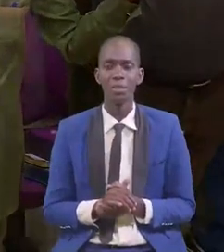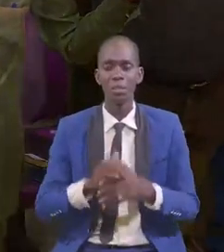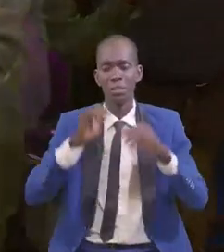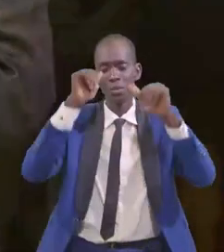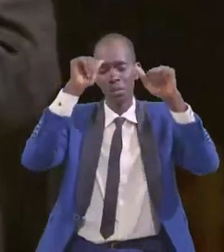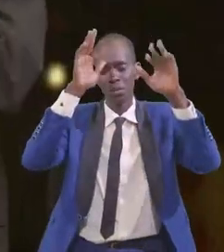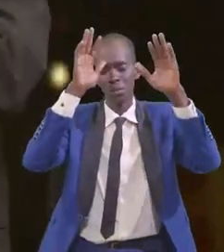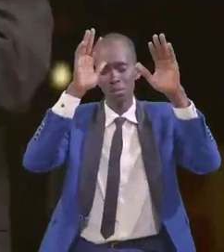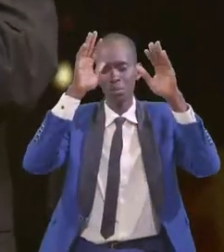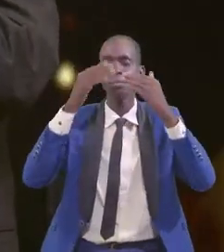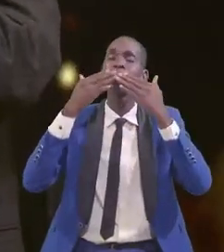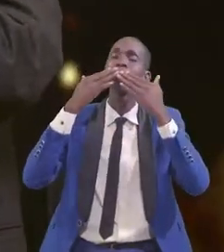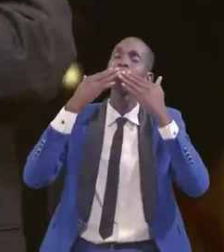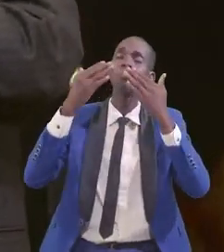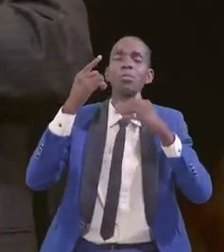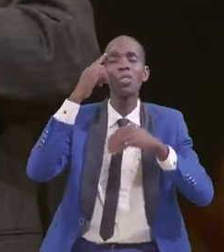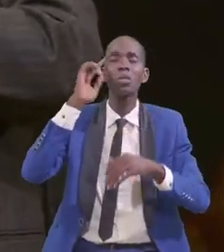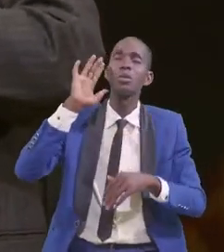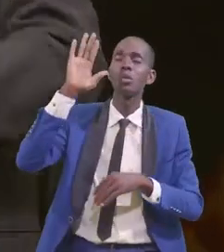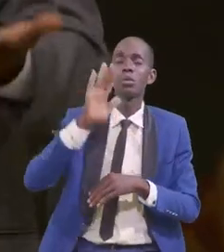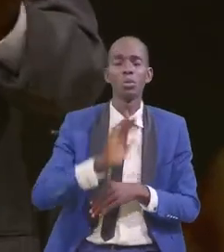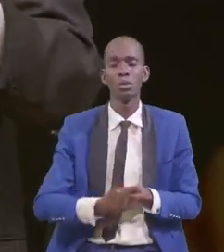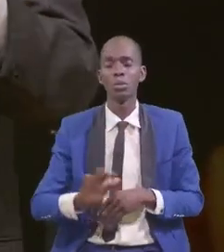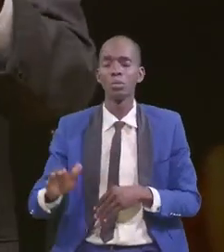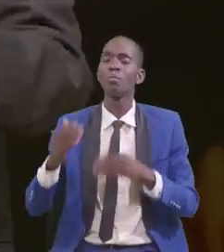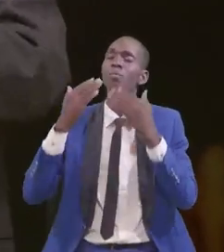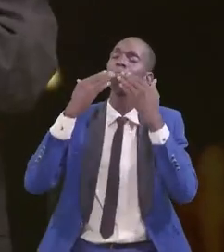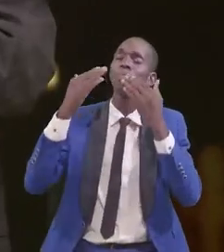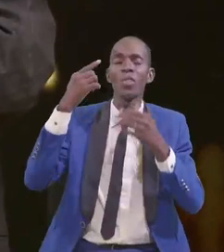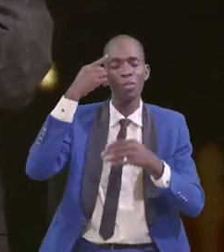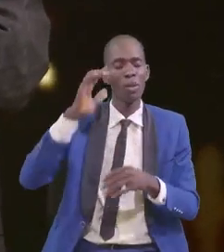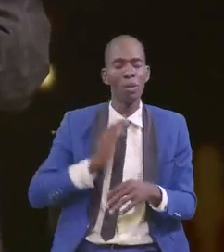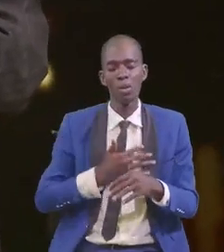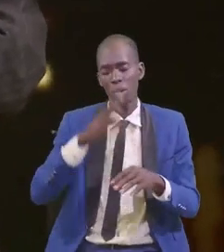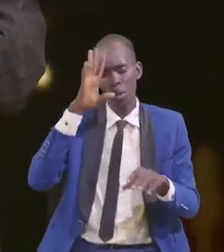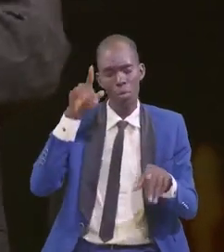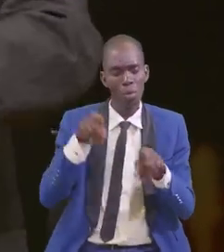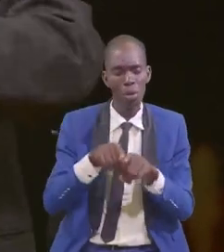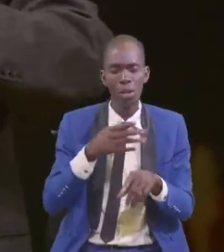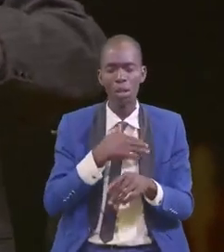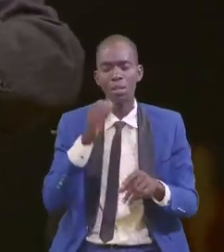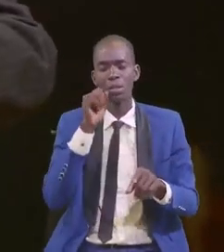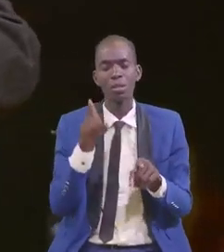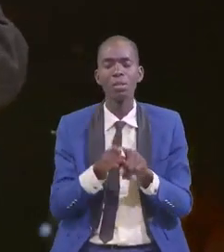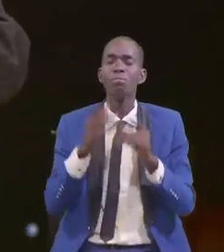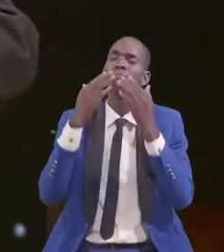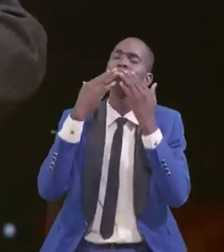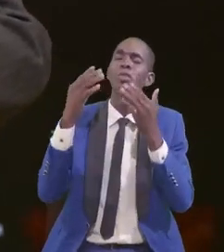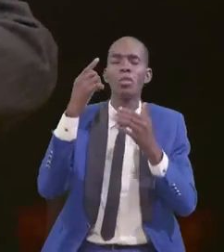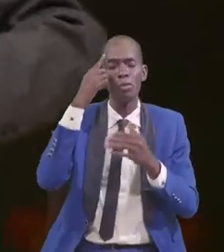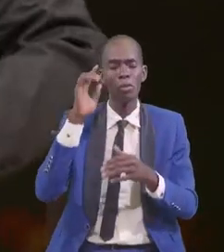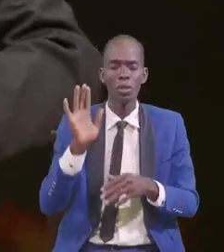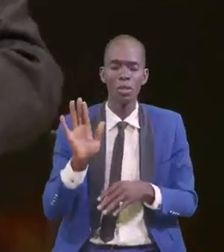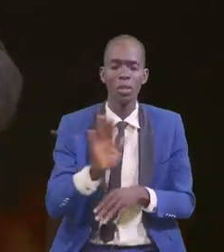Father, thank you for your children. Thank you for our brothers and sisters. Thank you for their